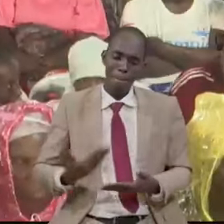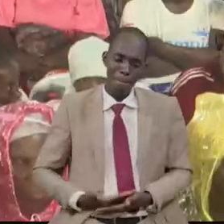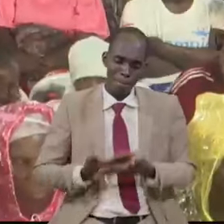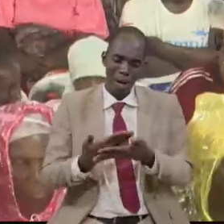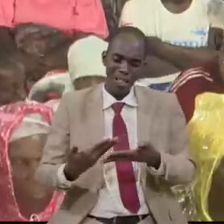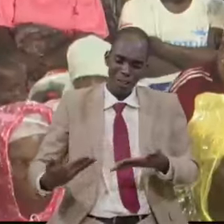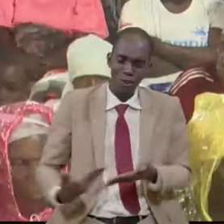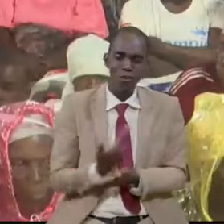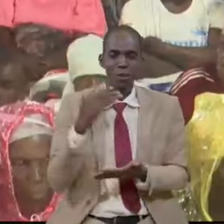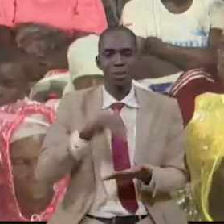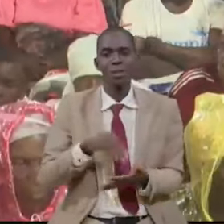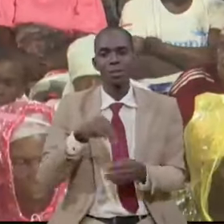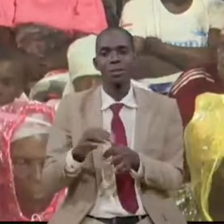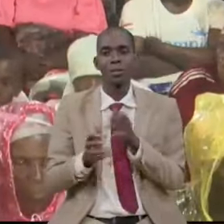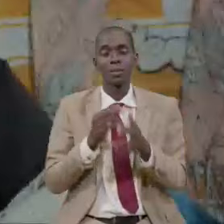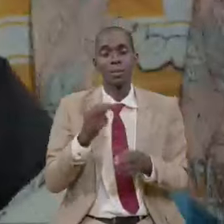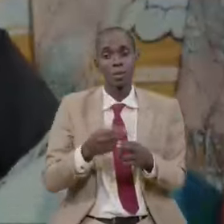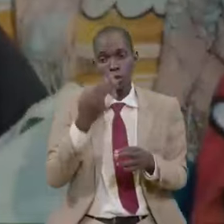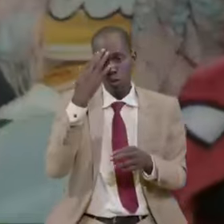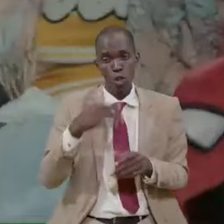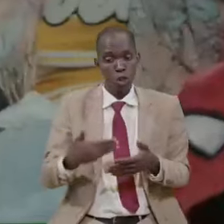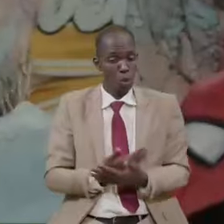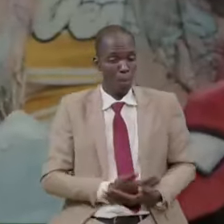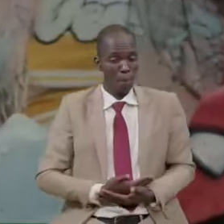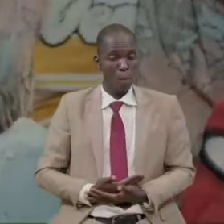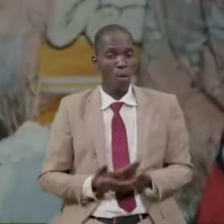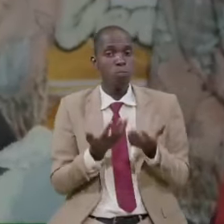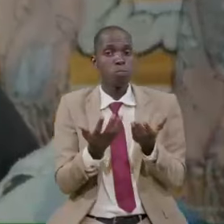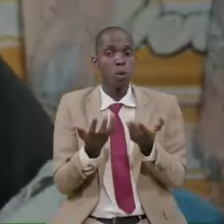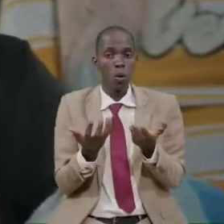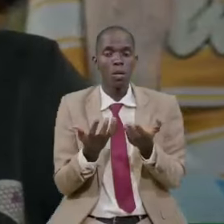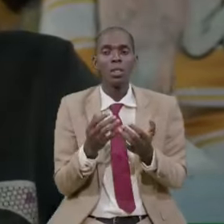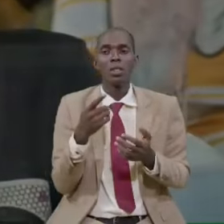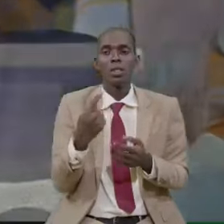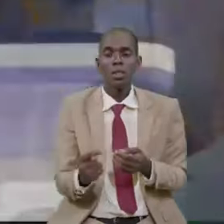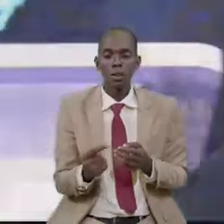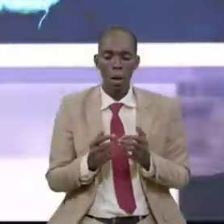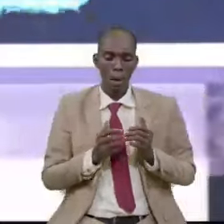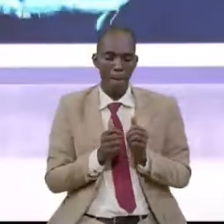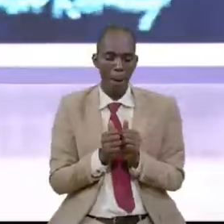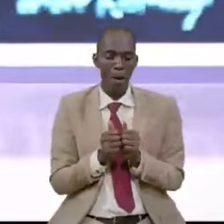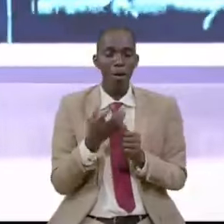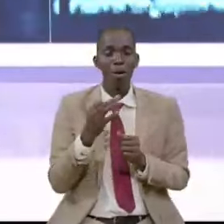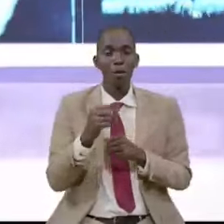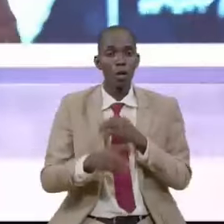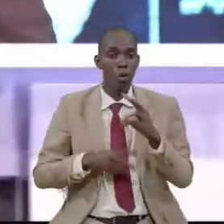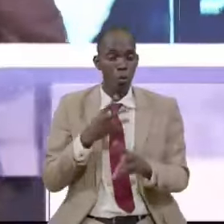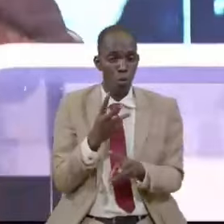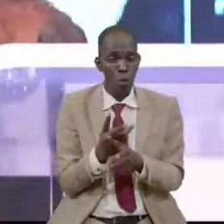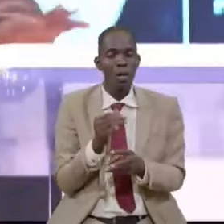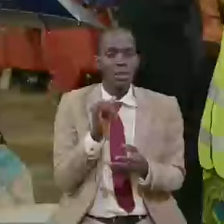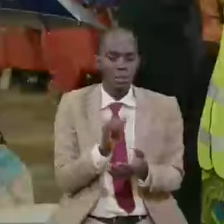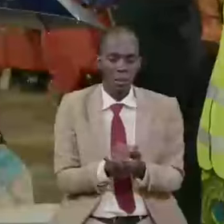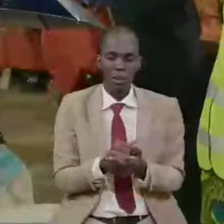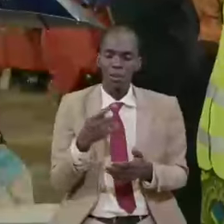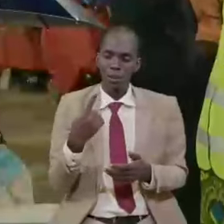babes desire the sincere milk of the word, that she may grow thereby. Something